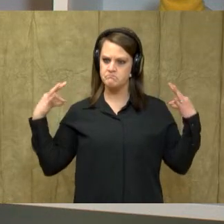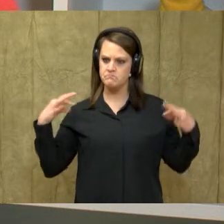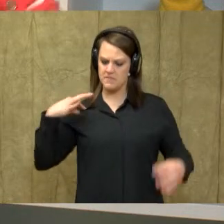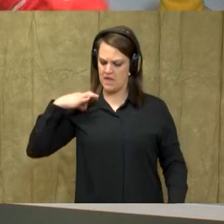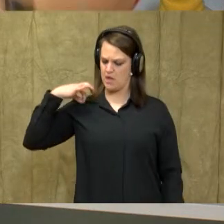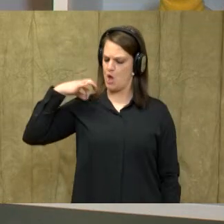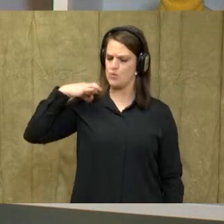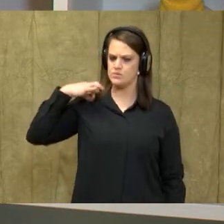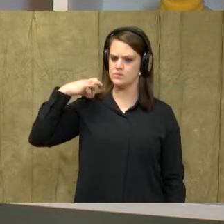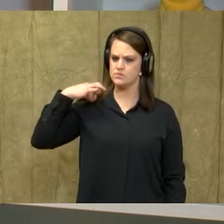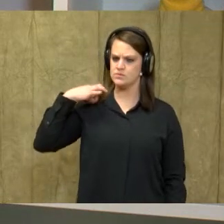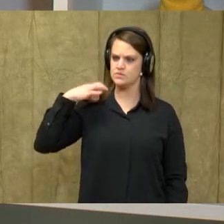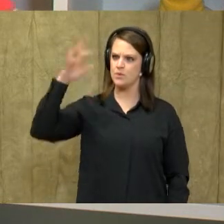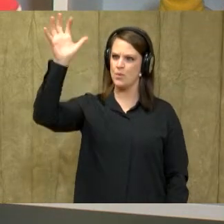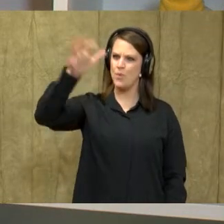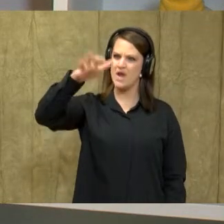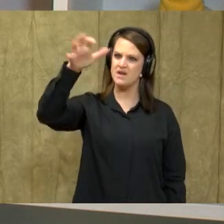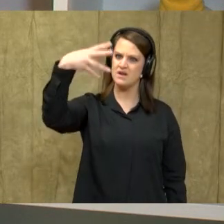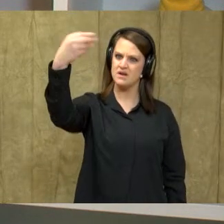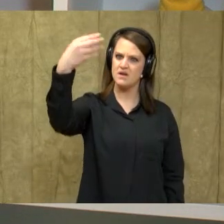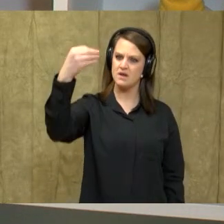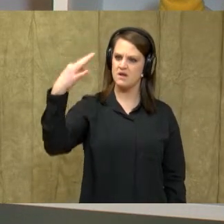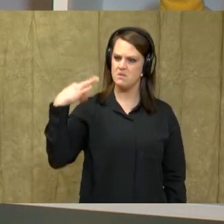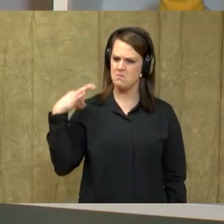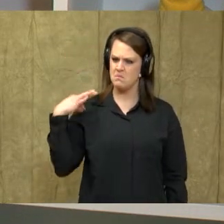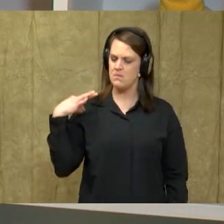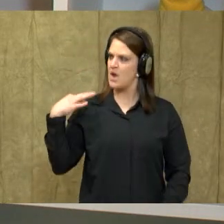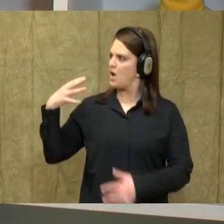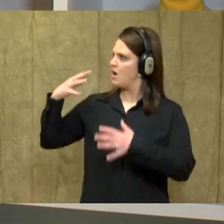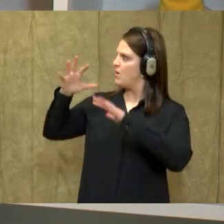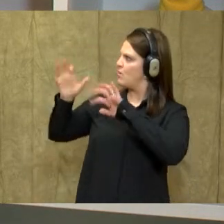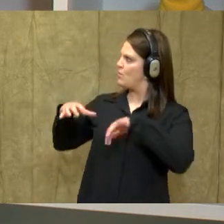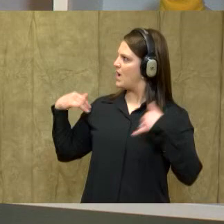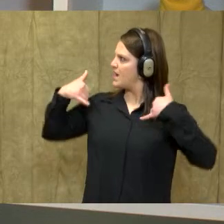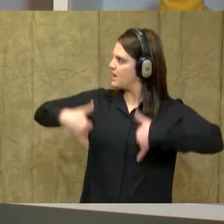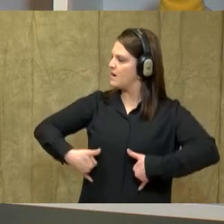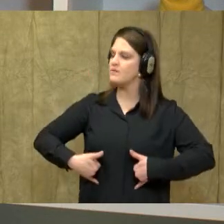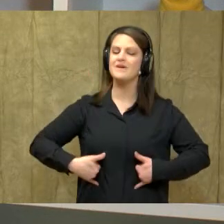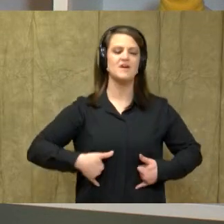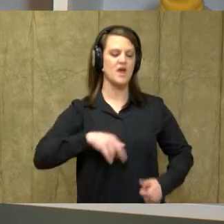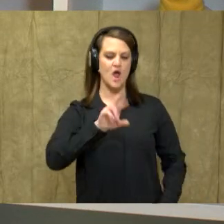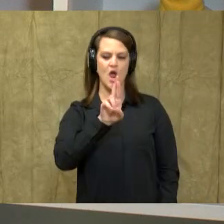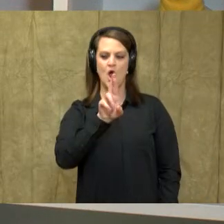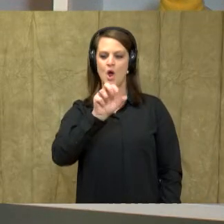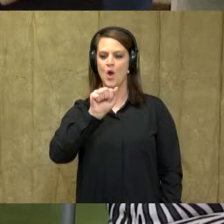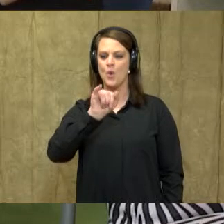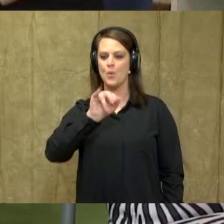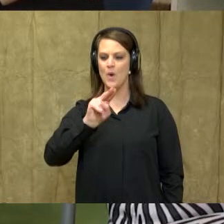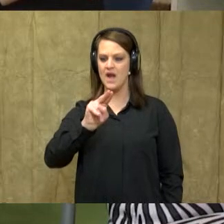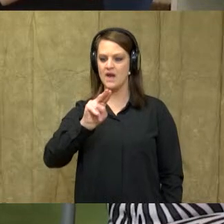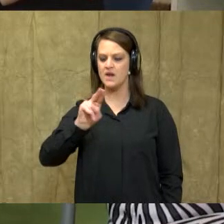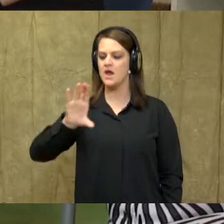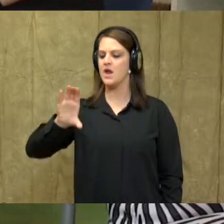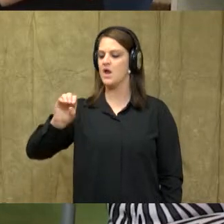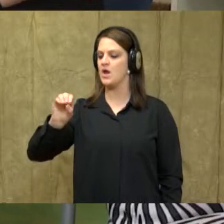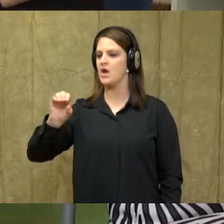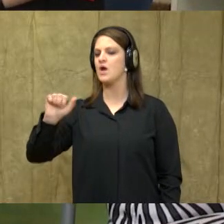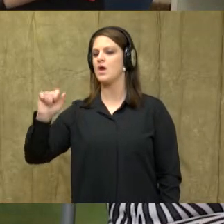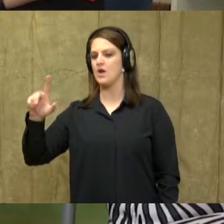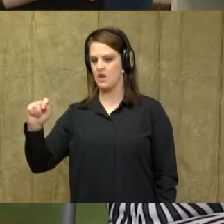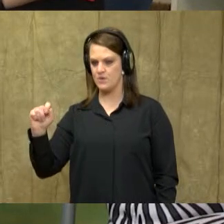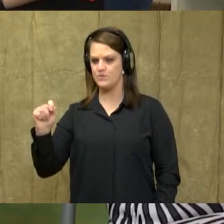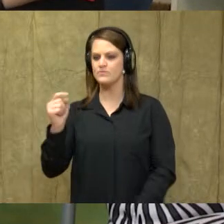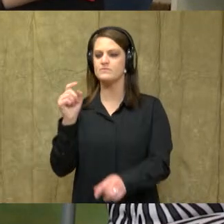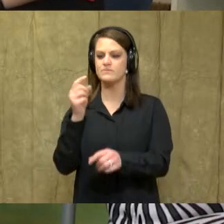What do we wear when we go outside in the rain? A raincoat? A raincoat. Okay. What is something we may hold up above